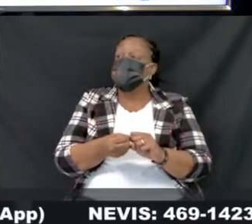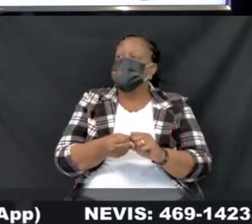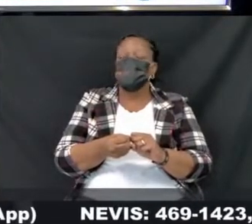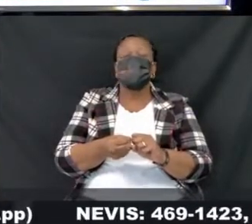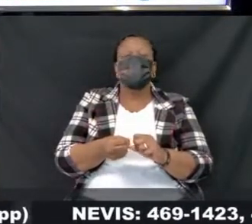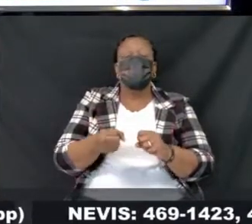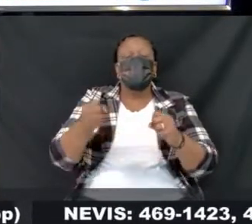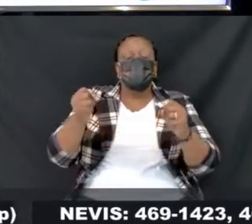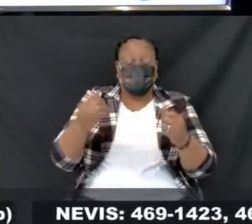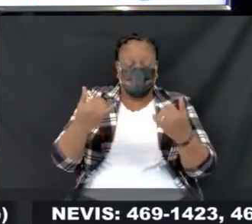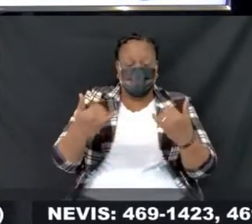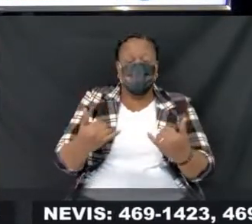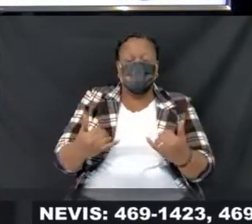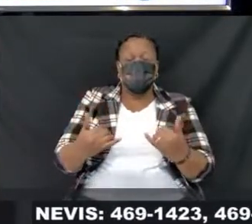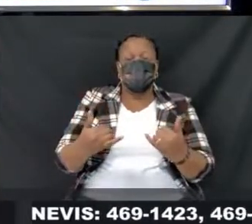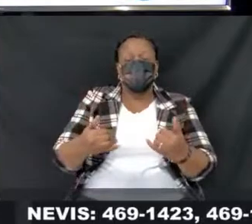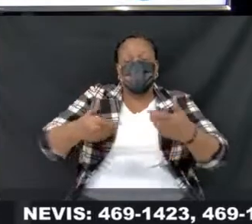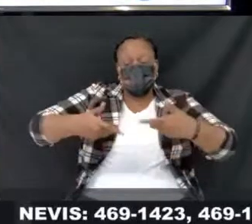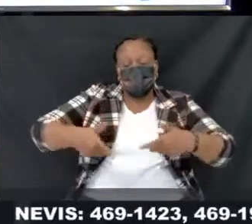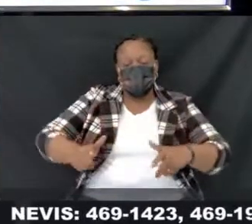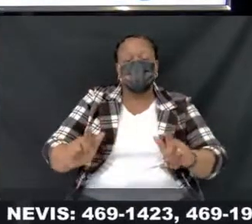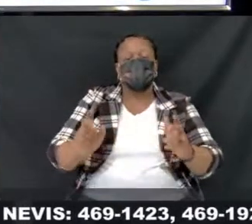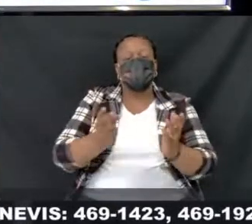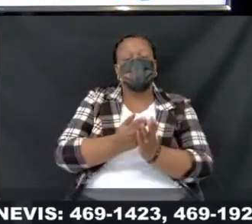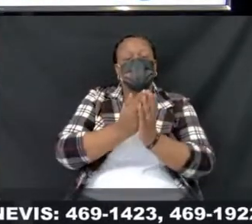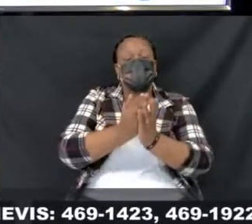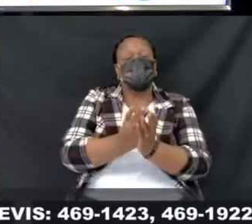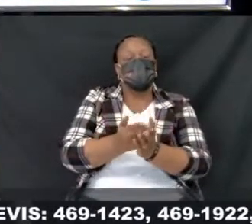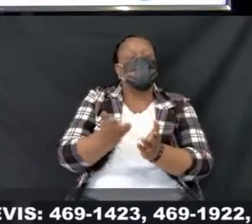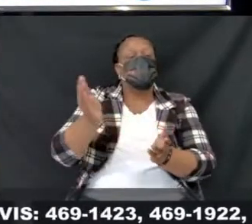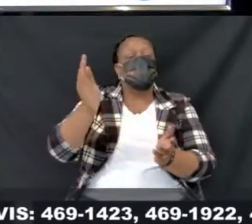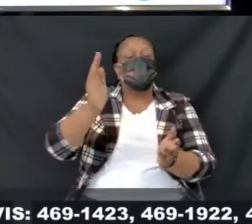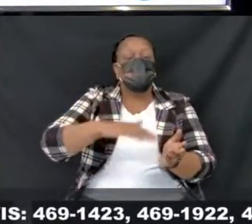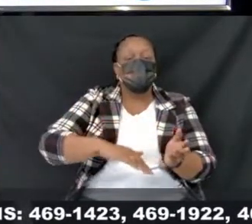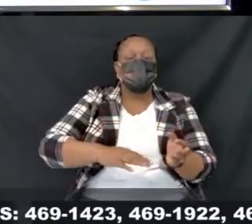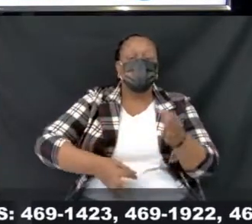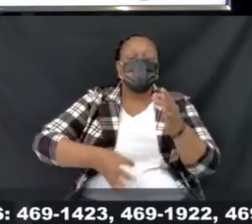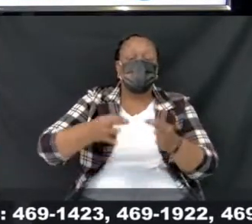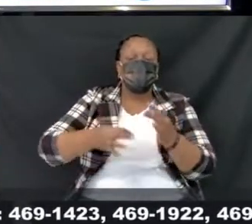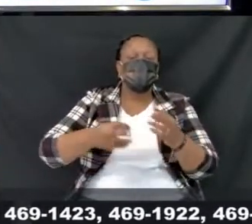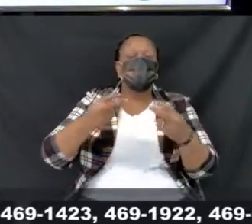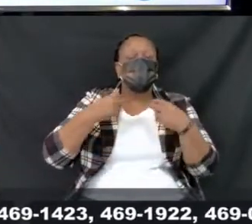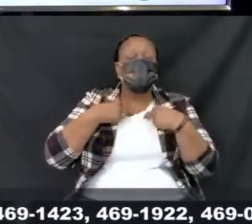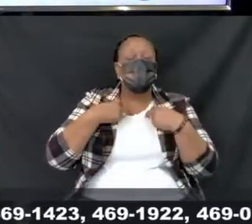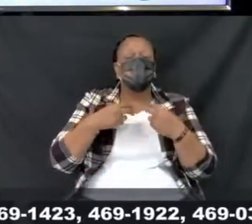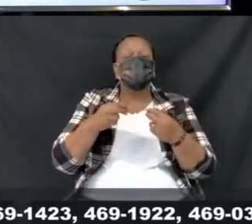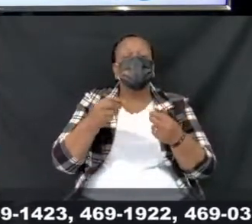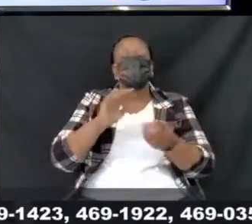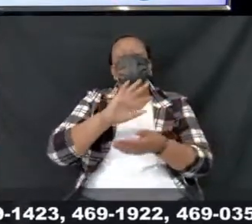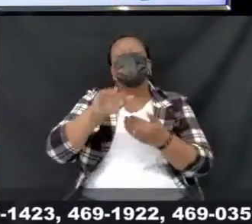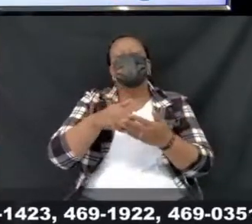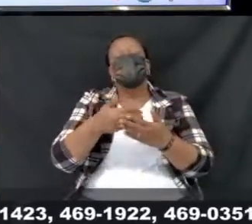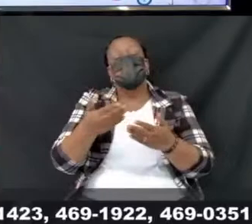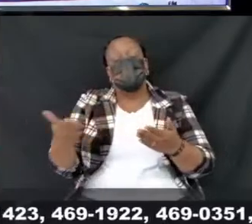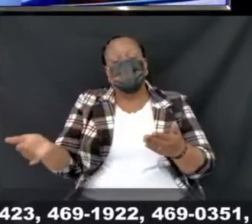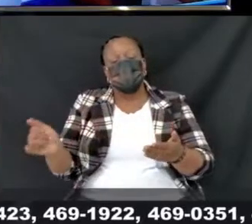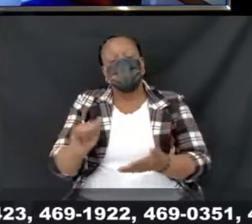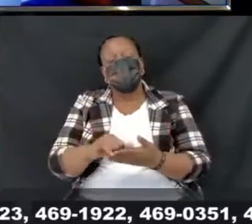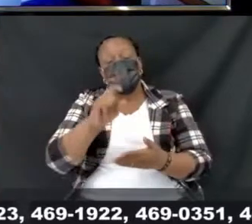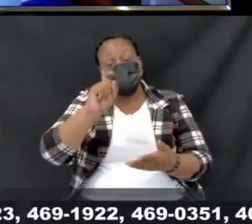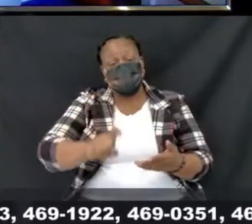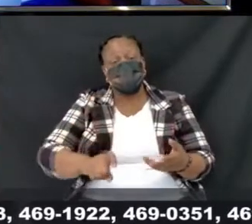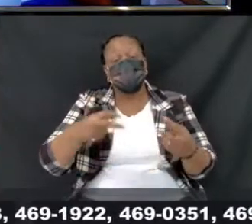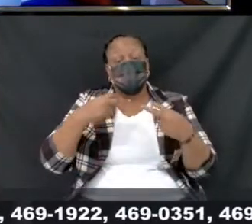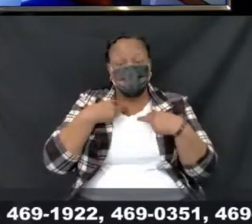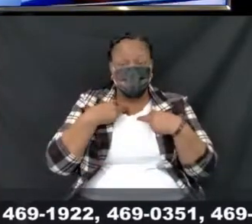scale that our regulations basically outlines. So flexibility has